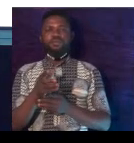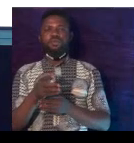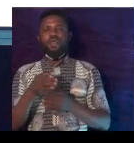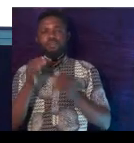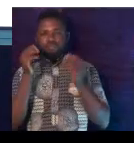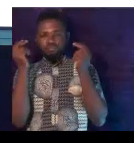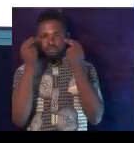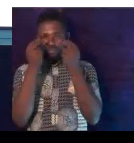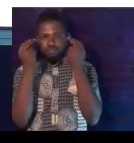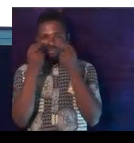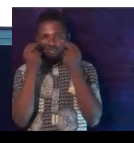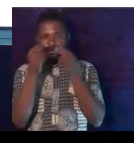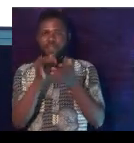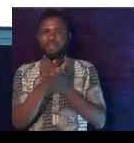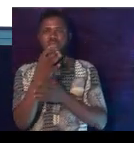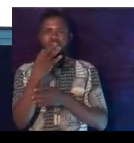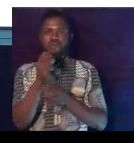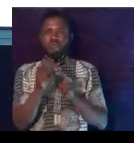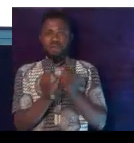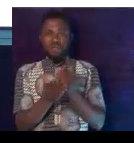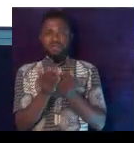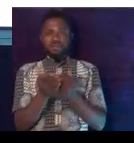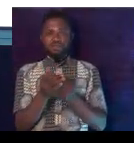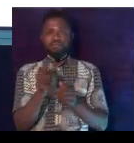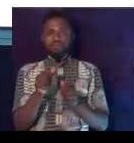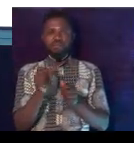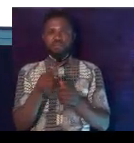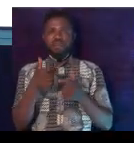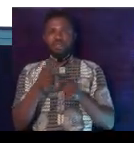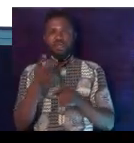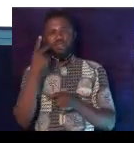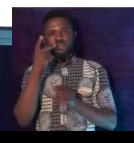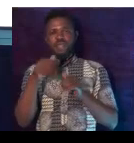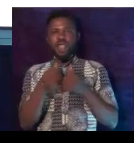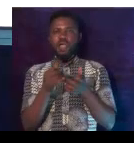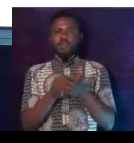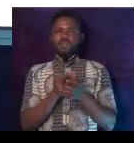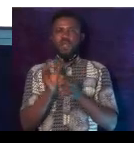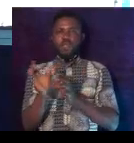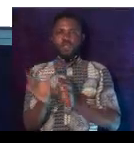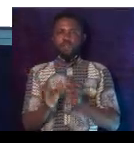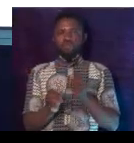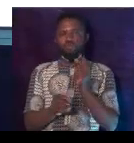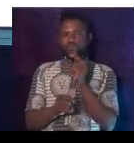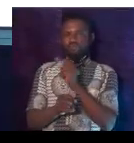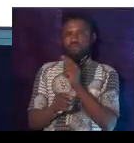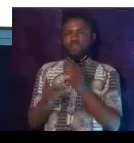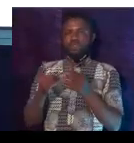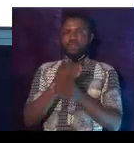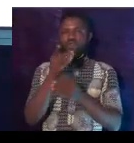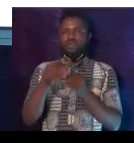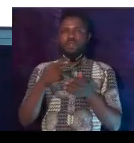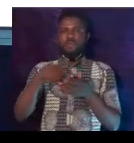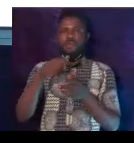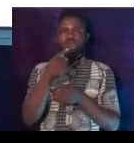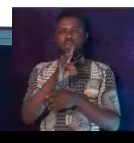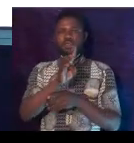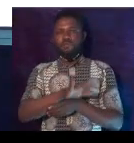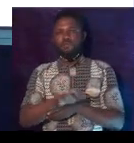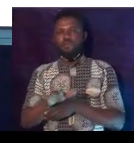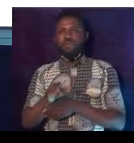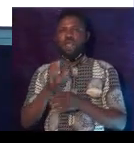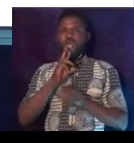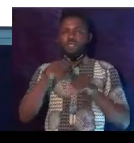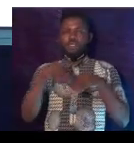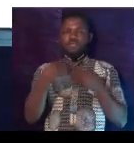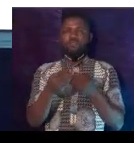Alrighty then, eyes on me. That was quite easy, wasn't it? Let's just see how it's done. The total marks for 7 pupils